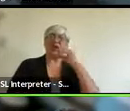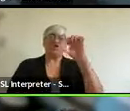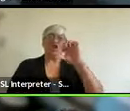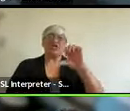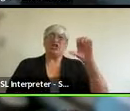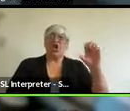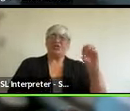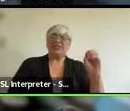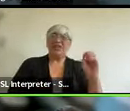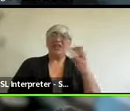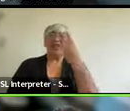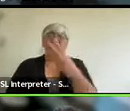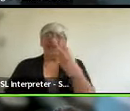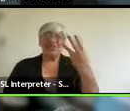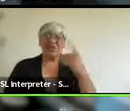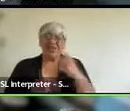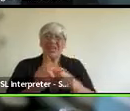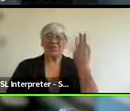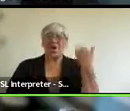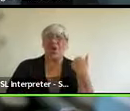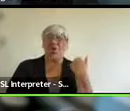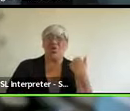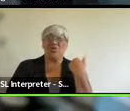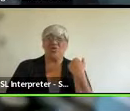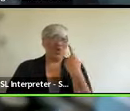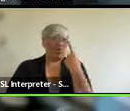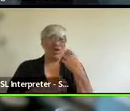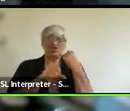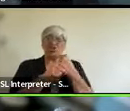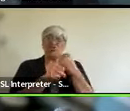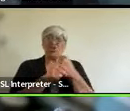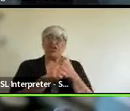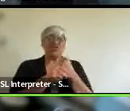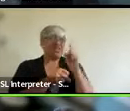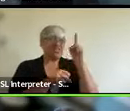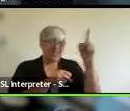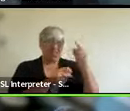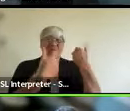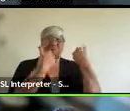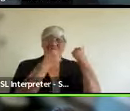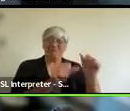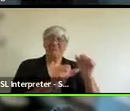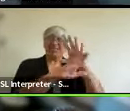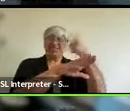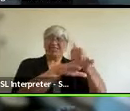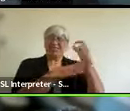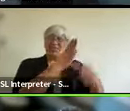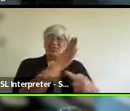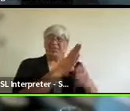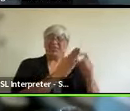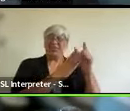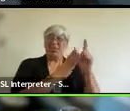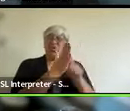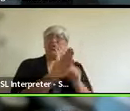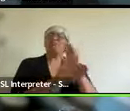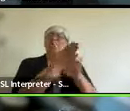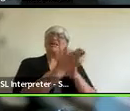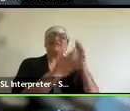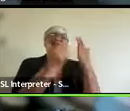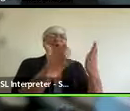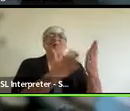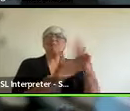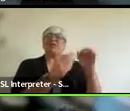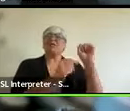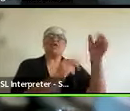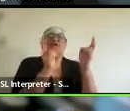years ago. That's more than a generation of implementing accessibility in the USA, which means it's pervaded their culture in that time.